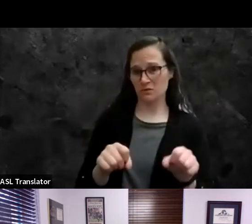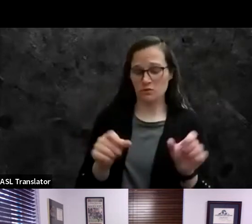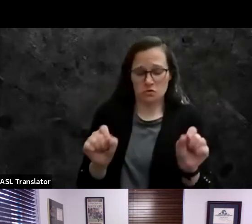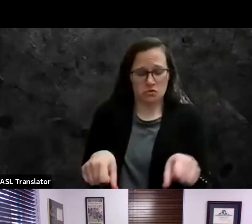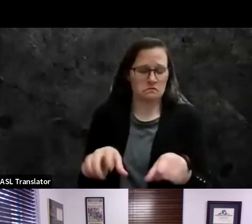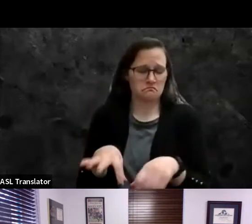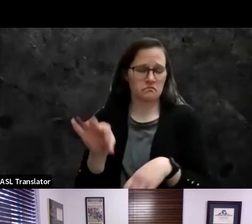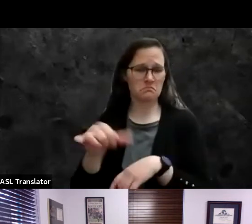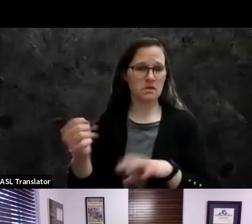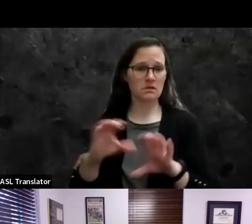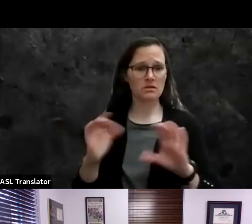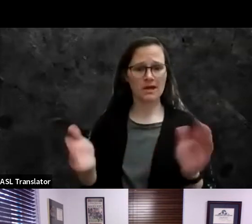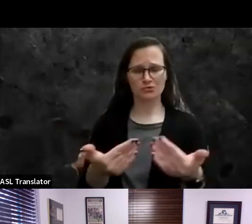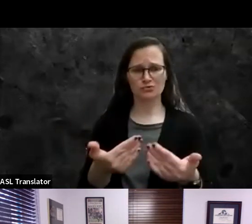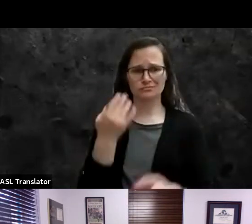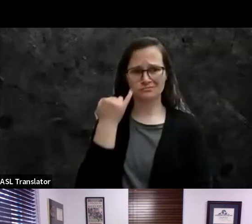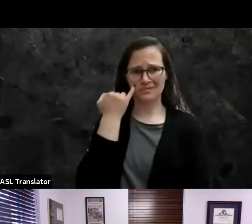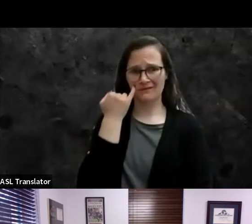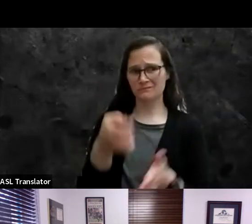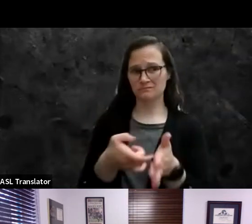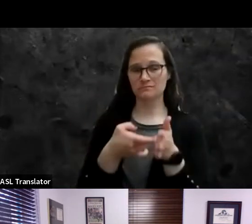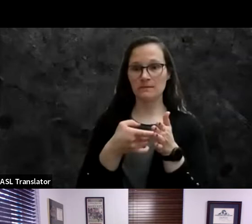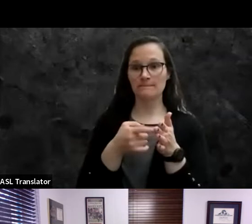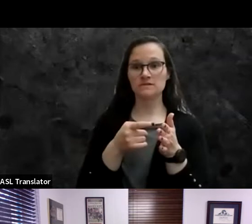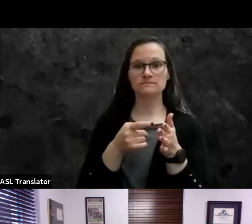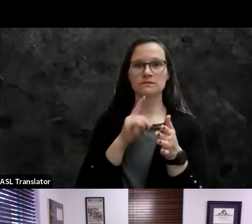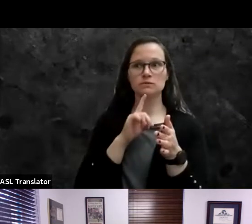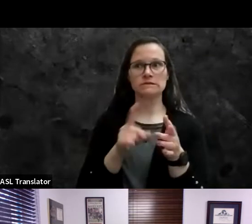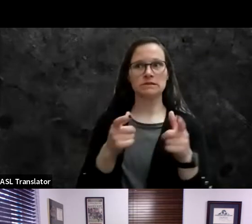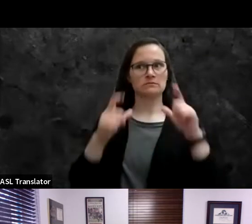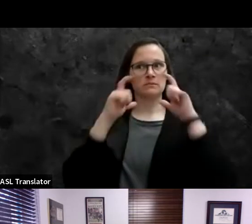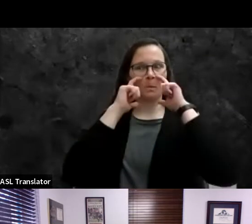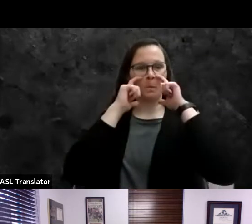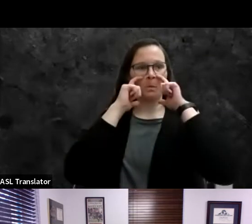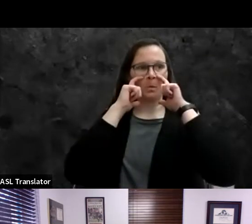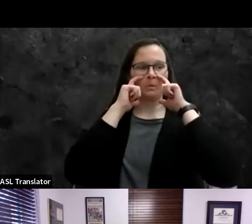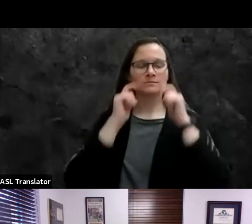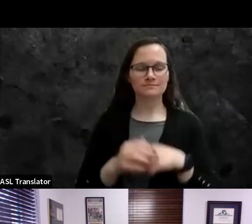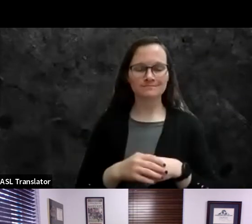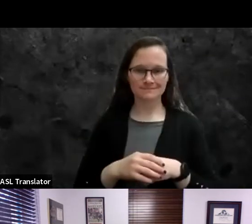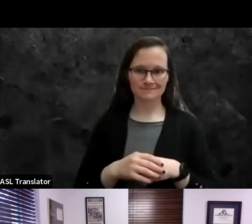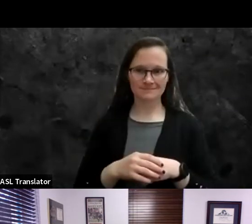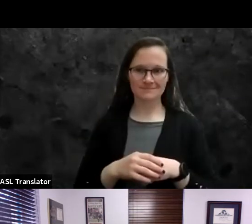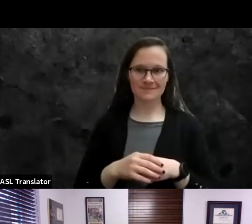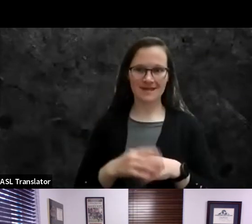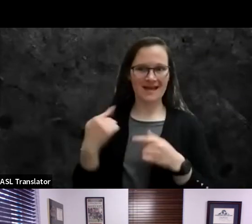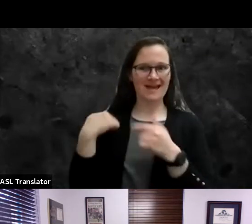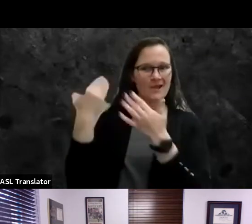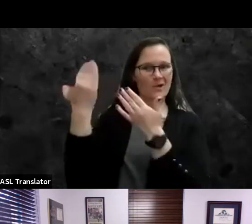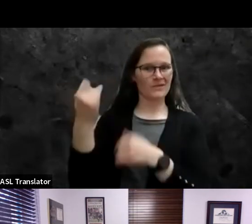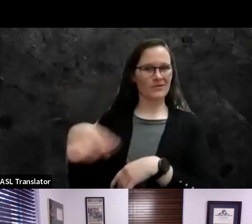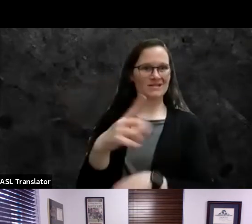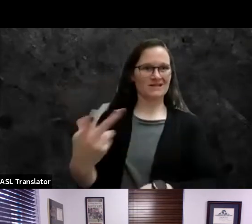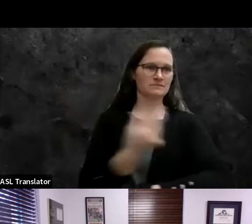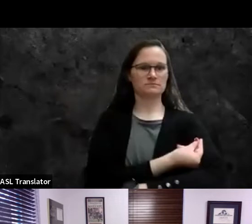different classroom as well. Be vigilant with masks. And I hope you're all vaccinated. That